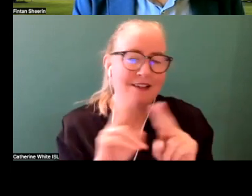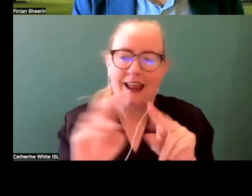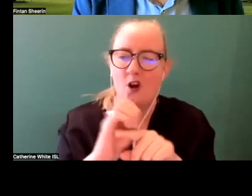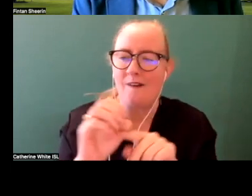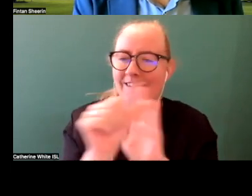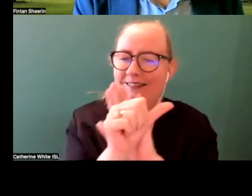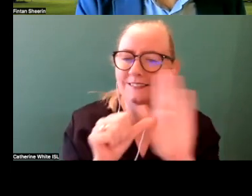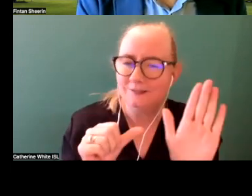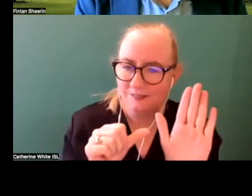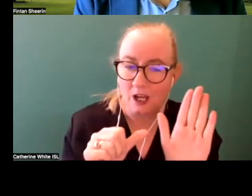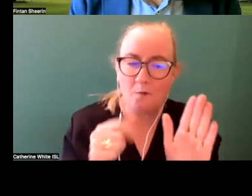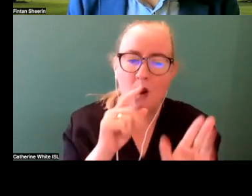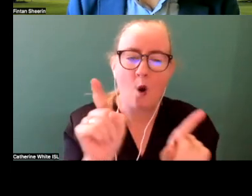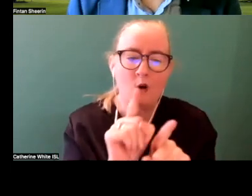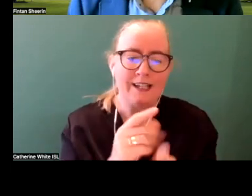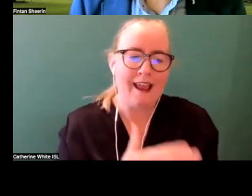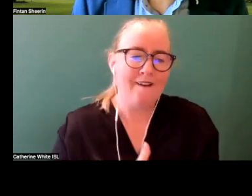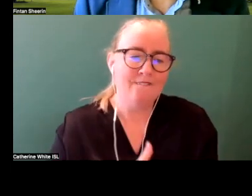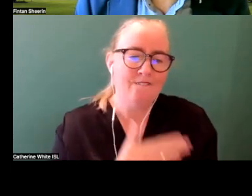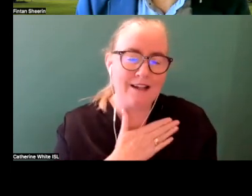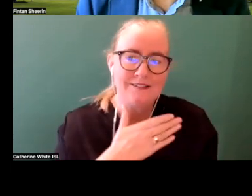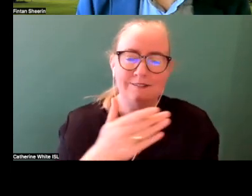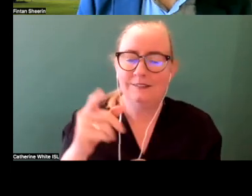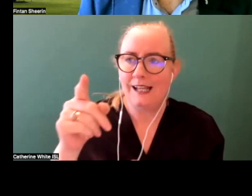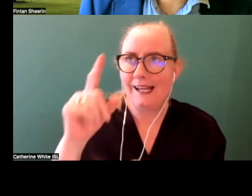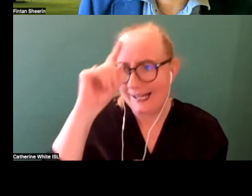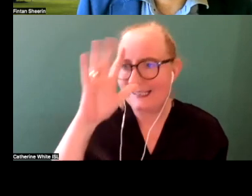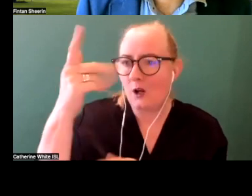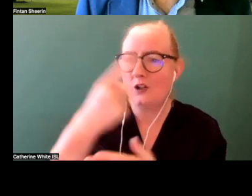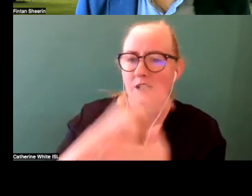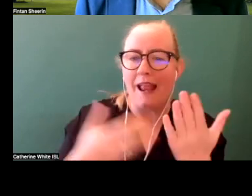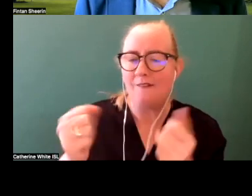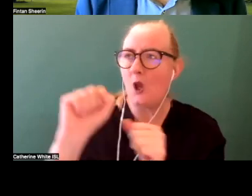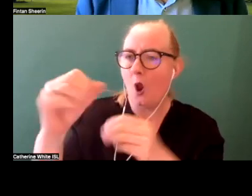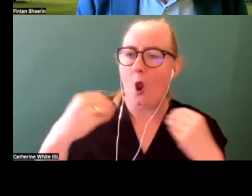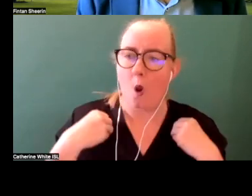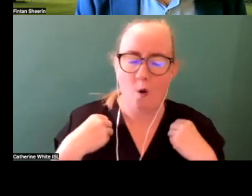And it was felt that there's a perception that intellectual disability services have their own professionals to meet